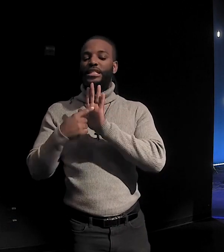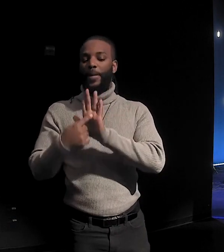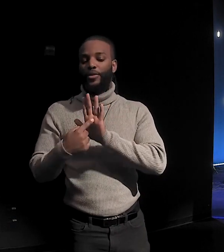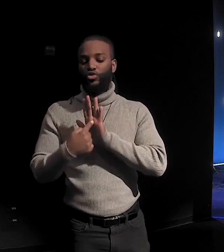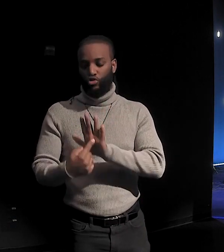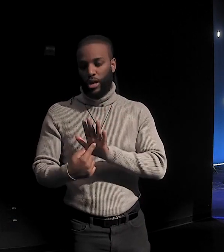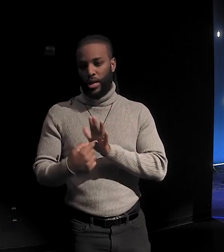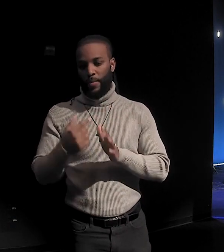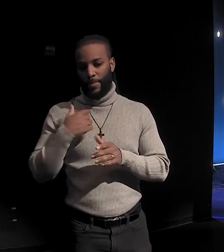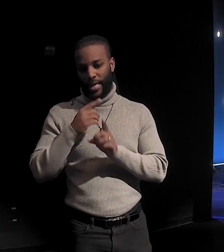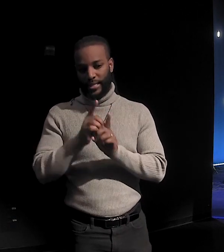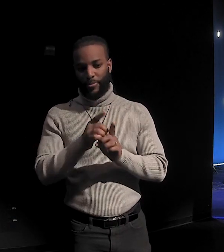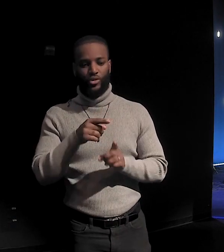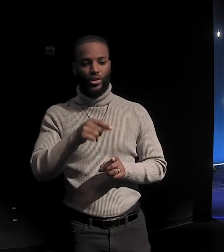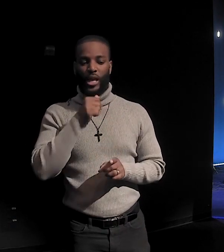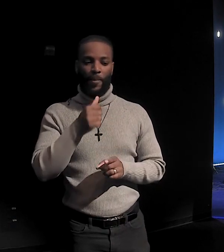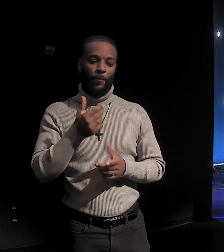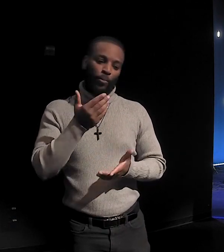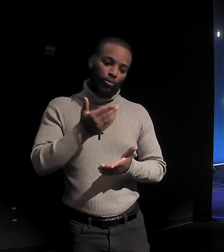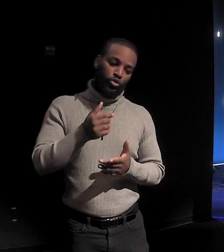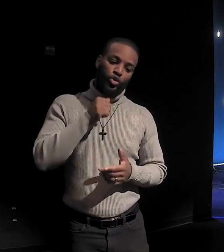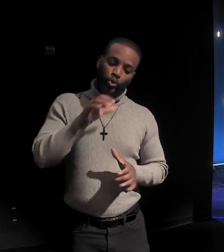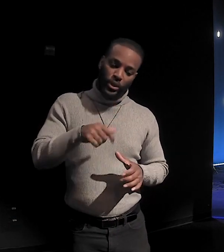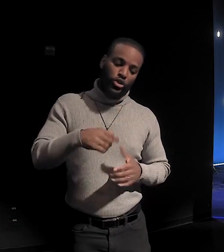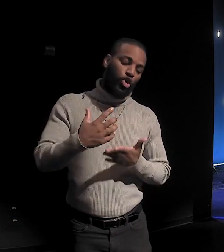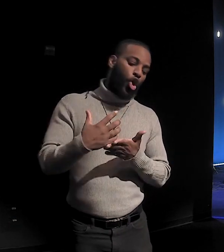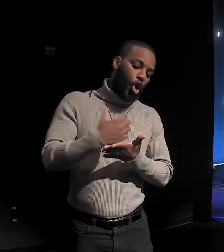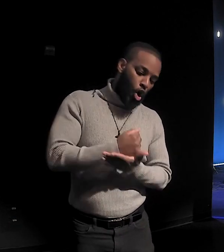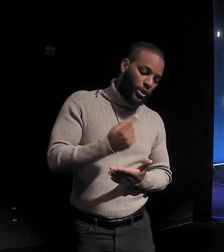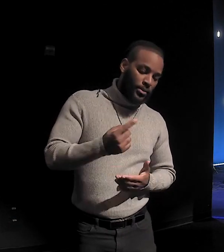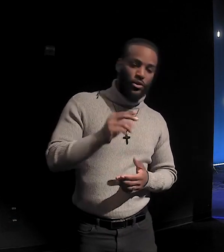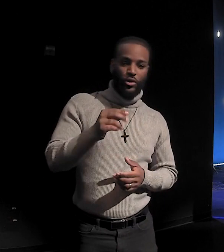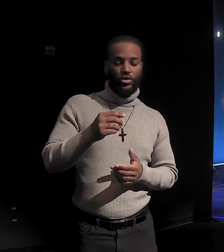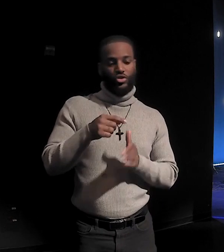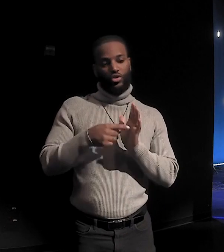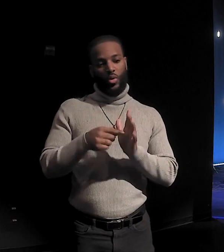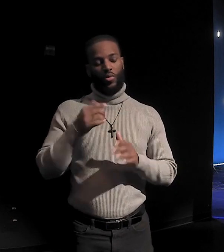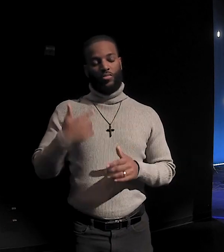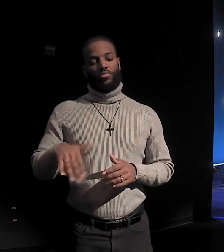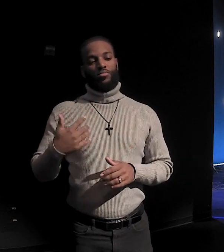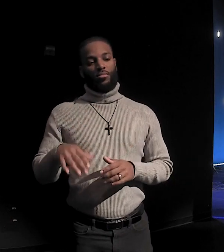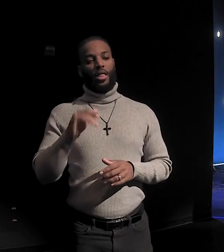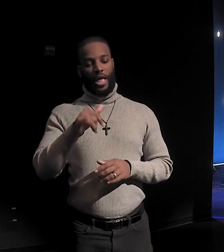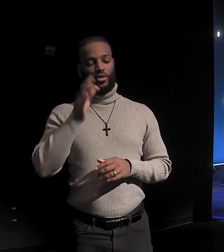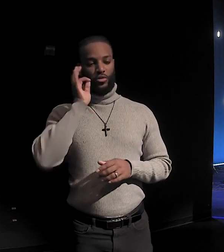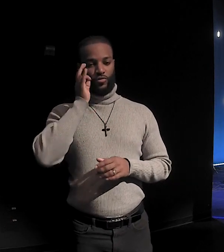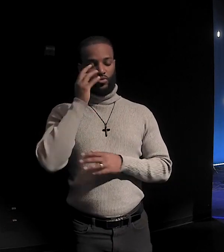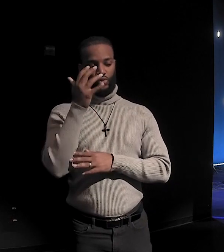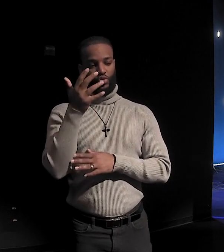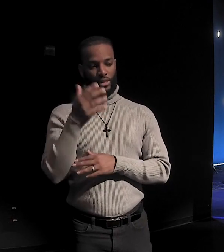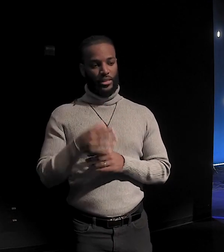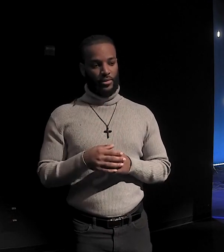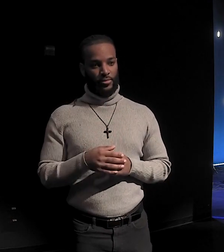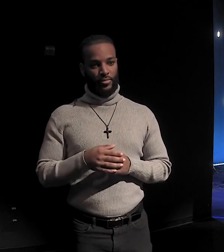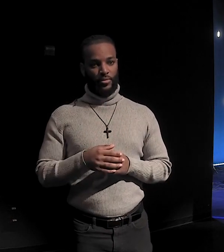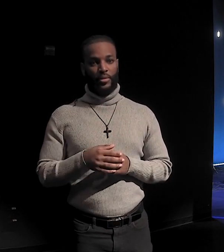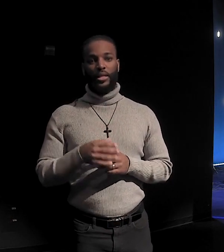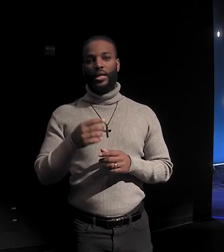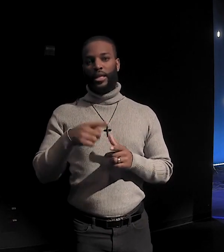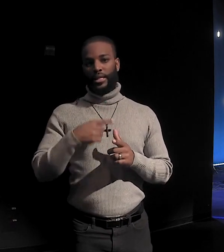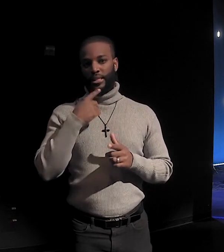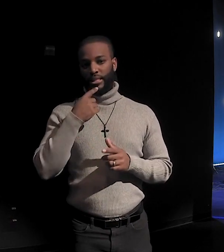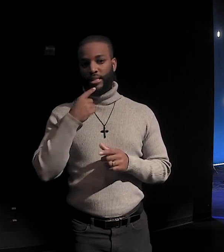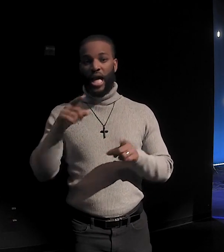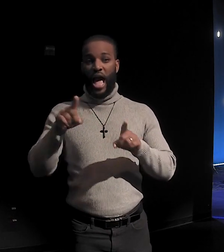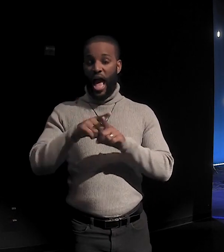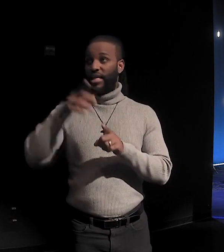that you're my disciples. Not you're not prove doing this to earn, but it just shows, yeah, that's a follower. That's a fruit tree. He goes on to say, as